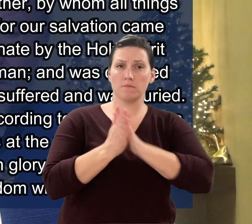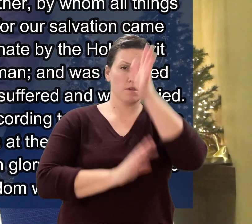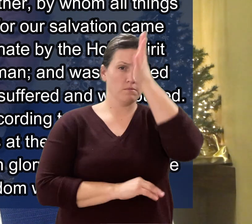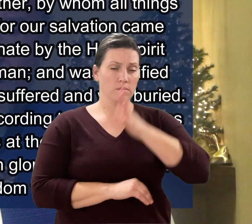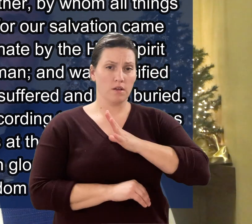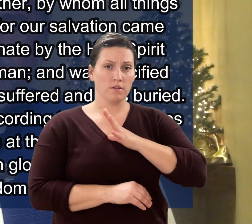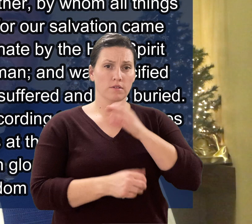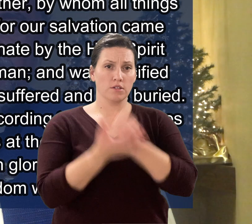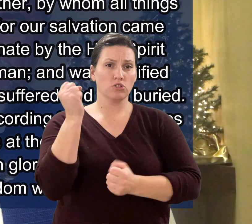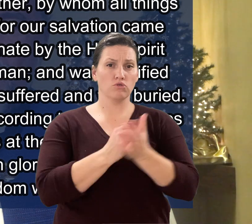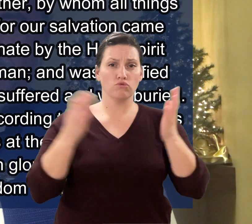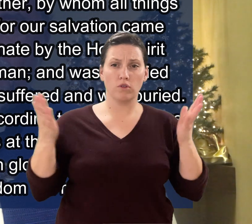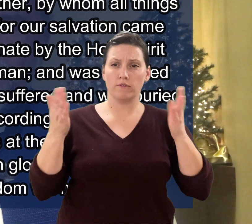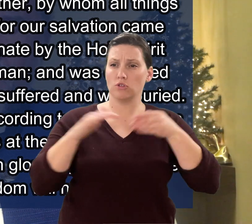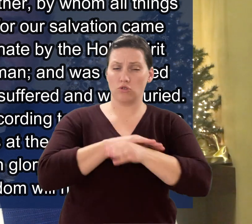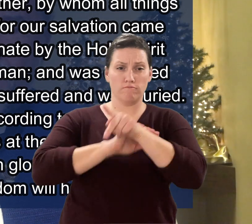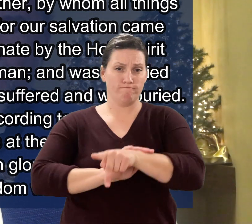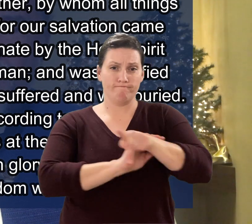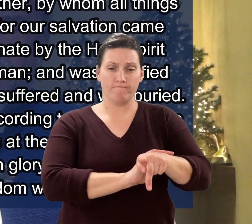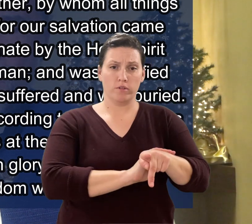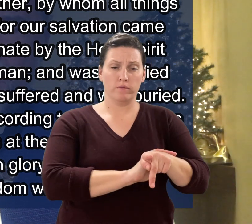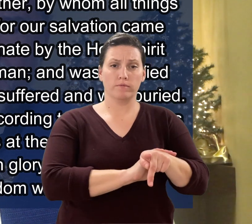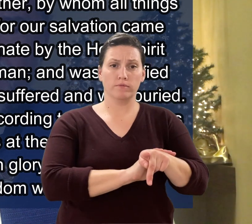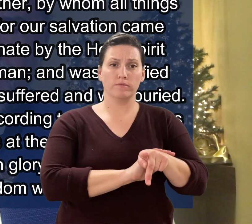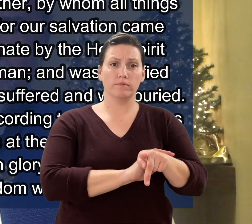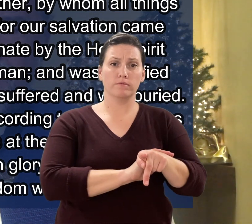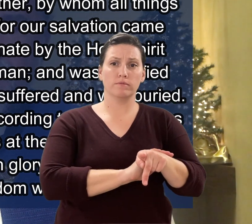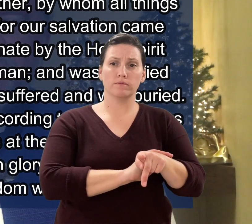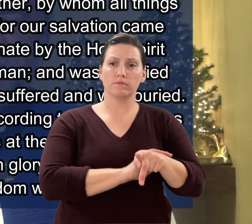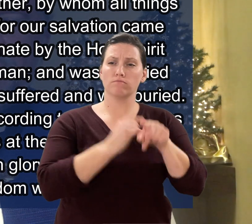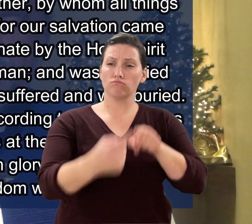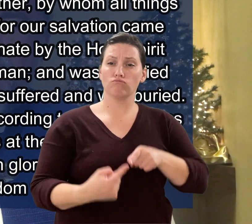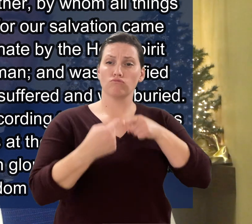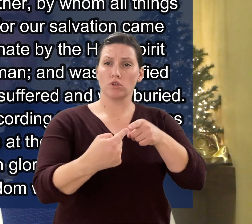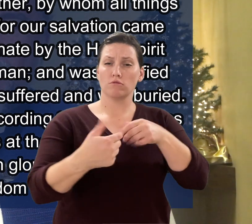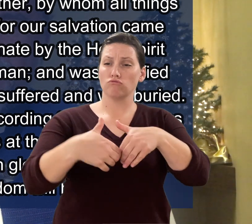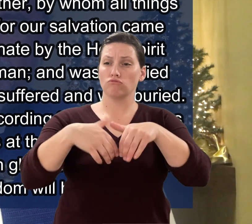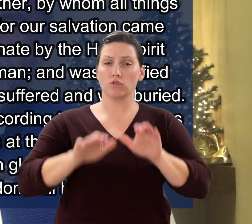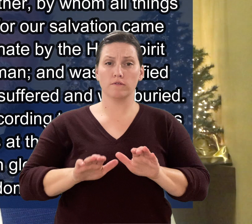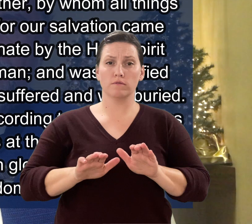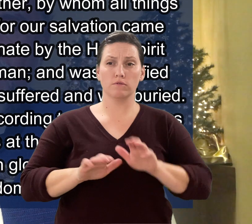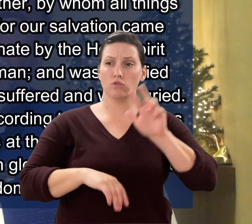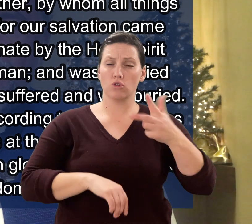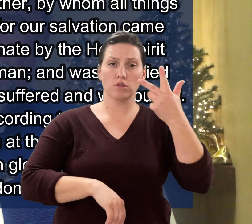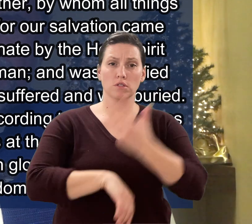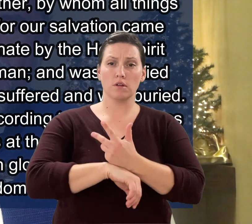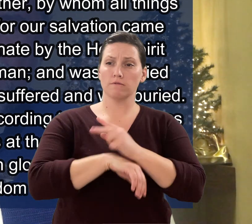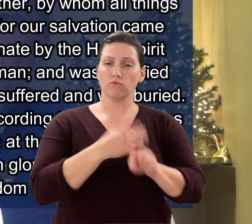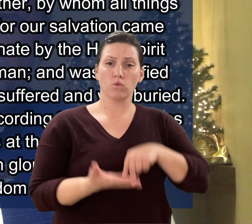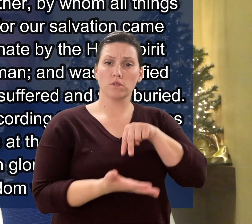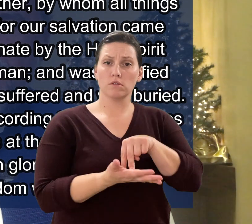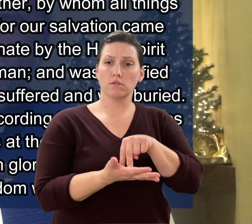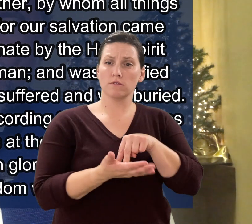man, and was crucified also for us under Pontius Pilate. He suffered and was buried, and the third day